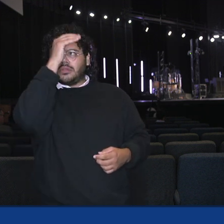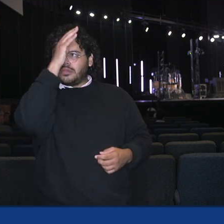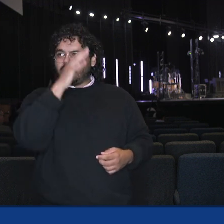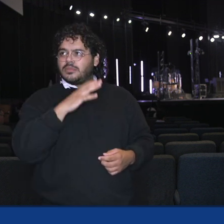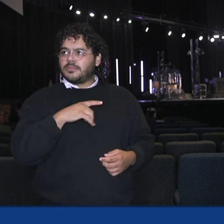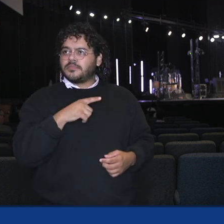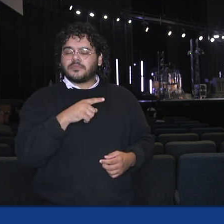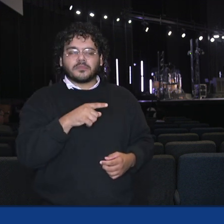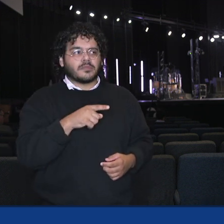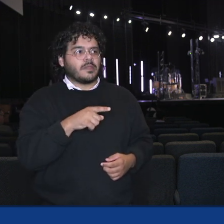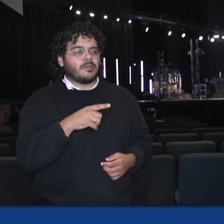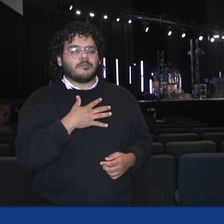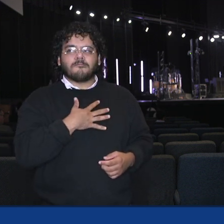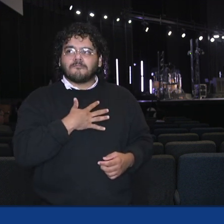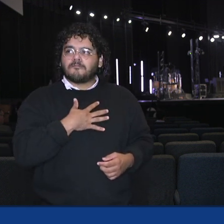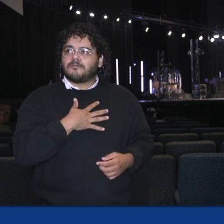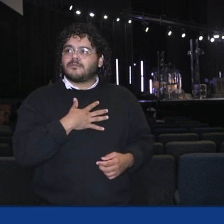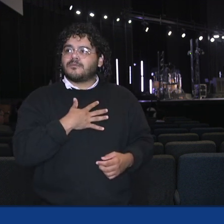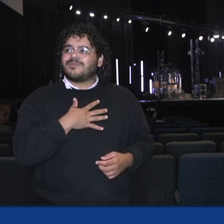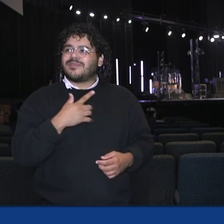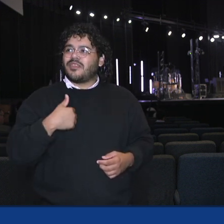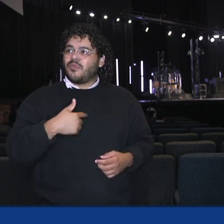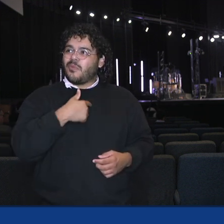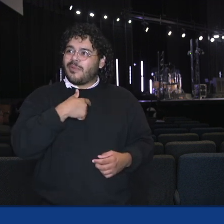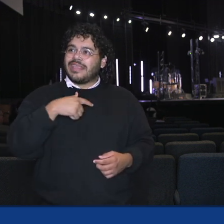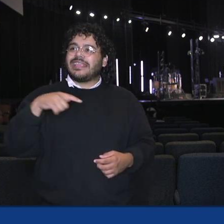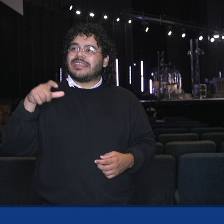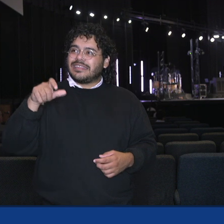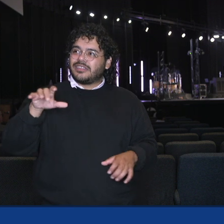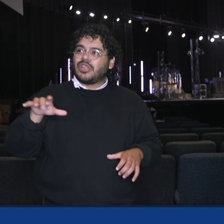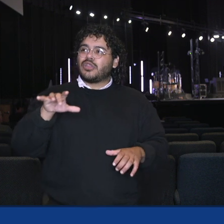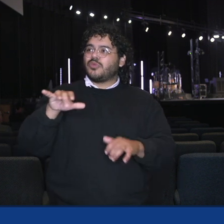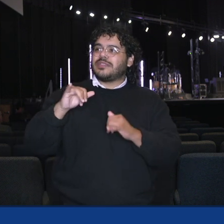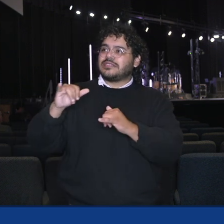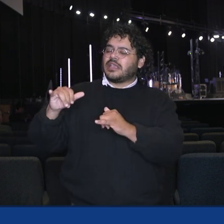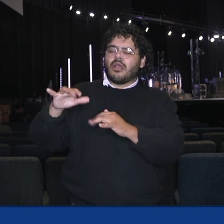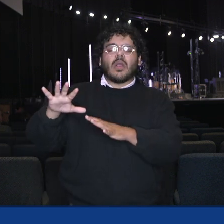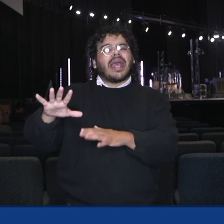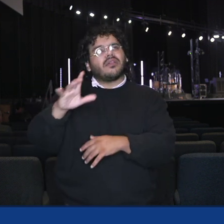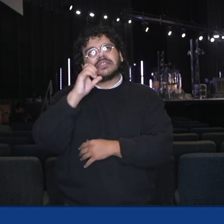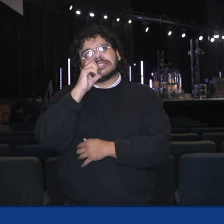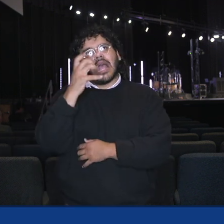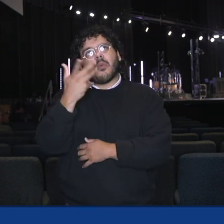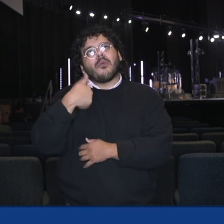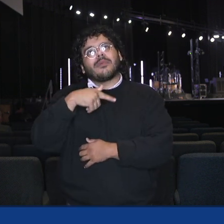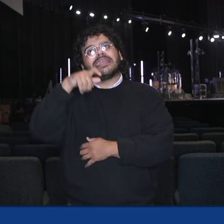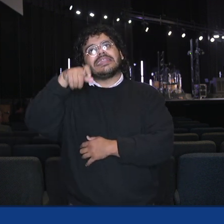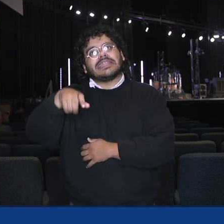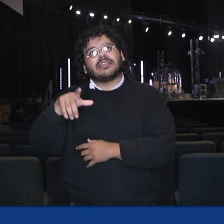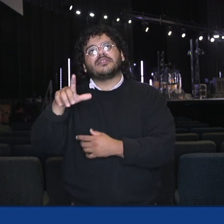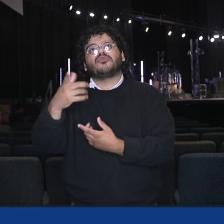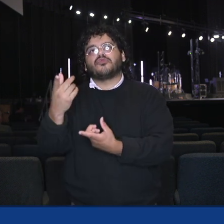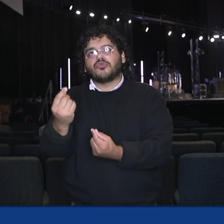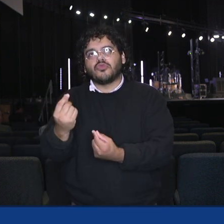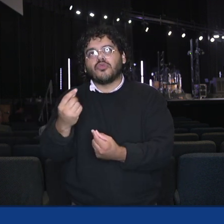it's not what we need to do. It's what we need to